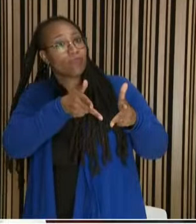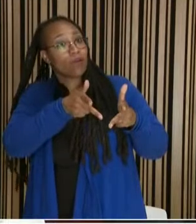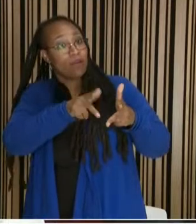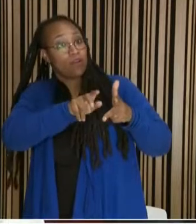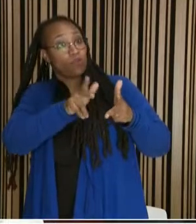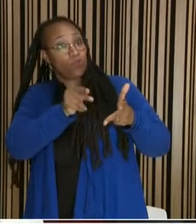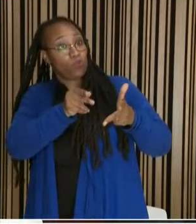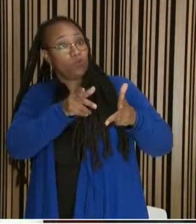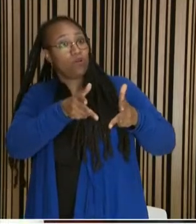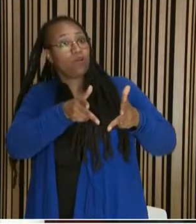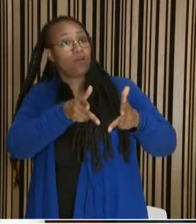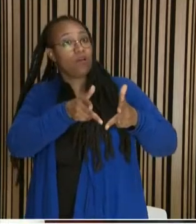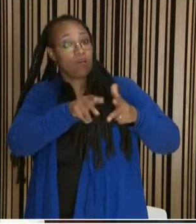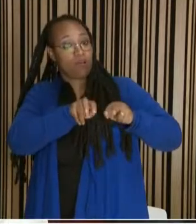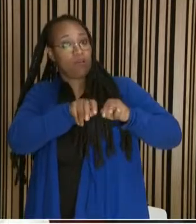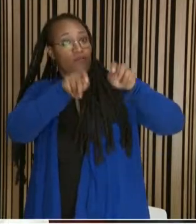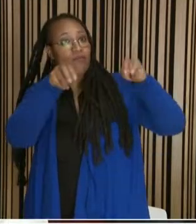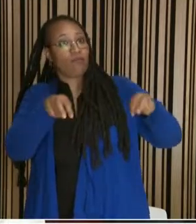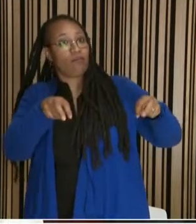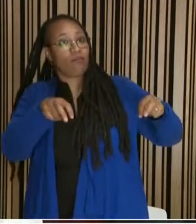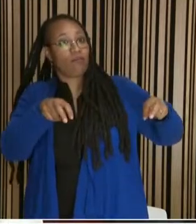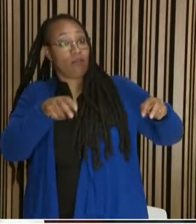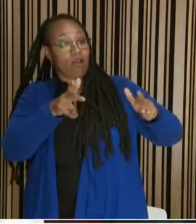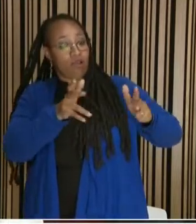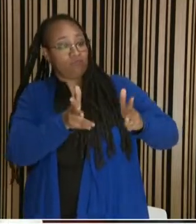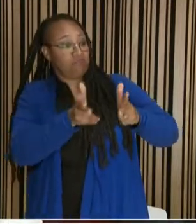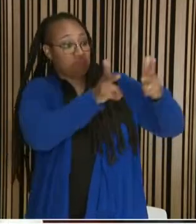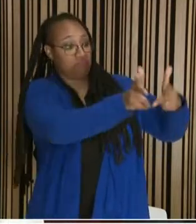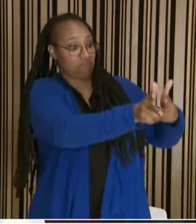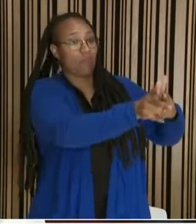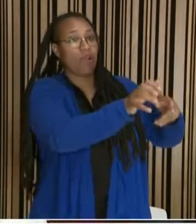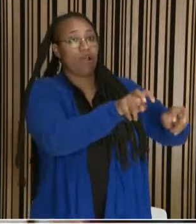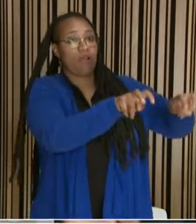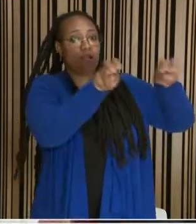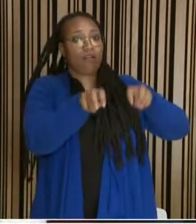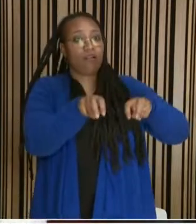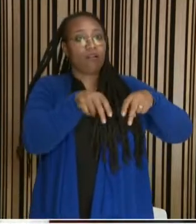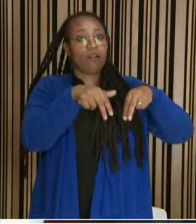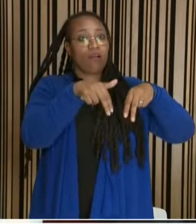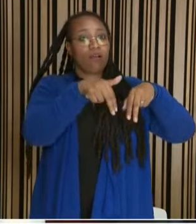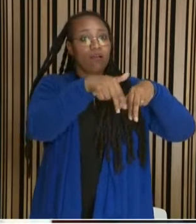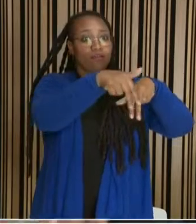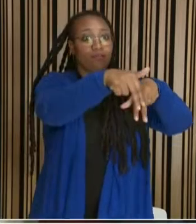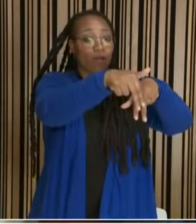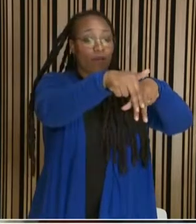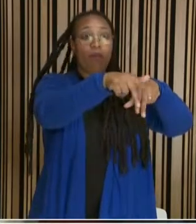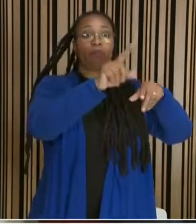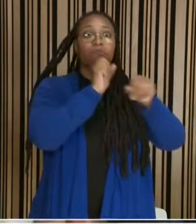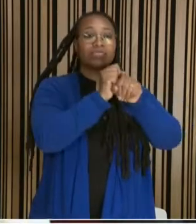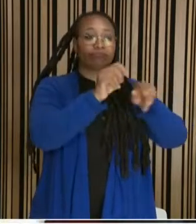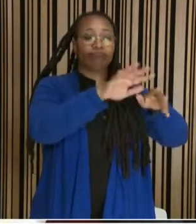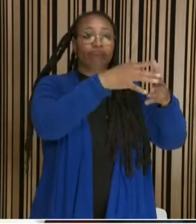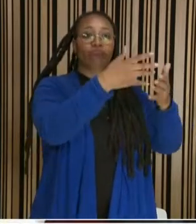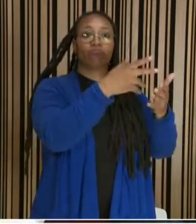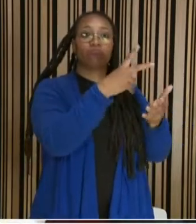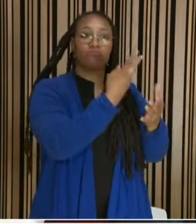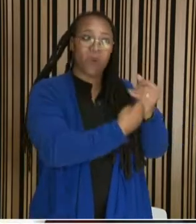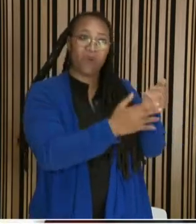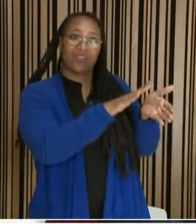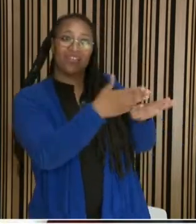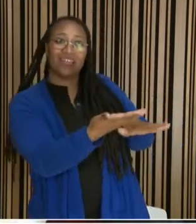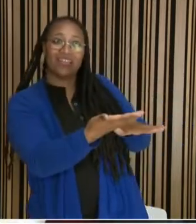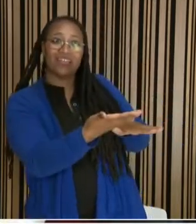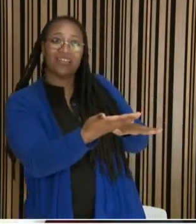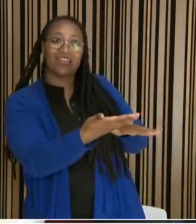men, unfortunately, fatally killing one of the young men. We believe that that vehicle left the scene. We believe that